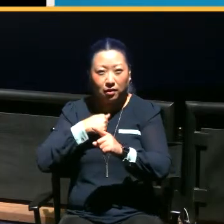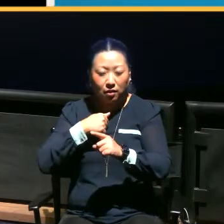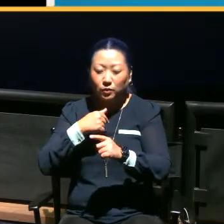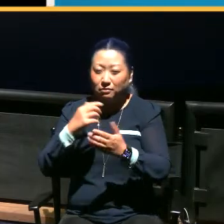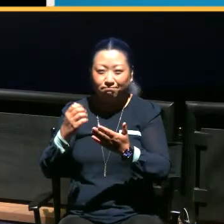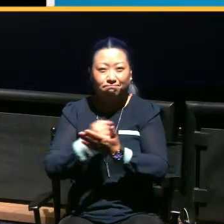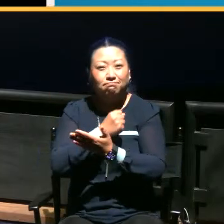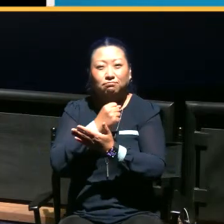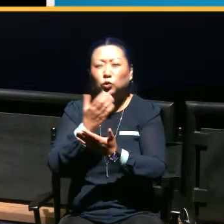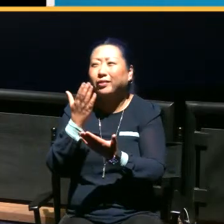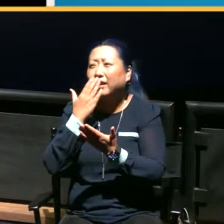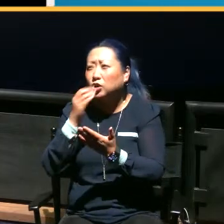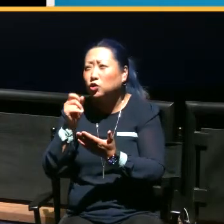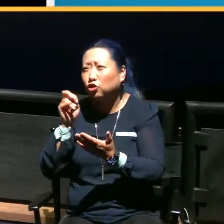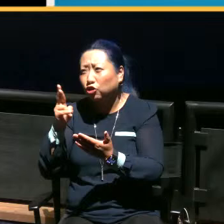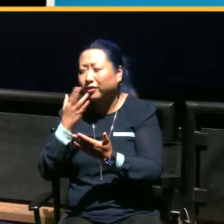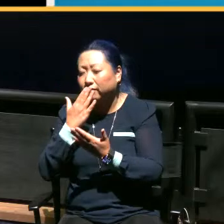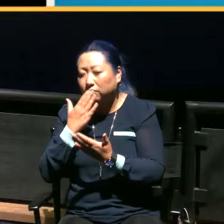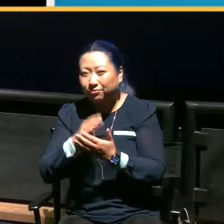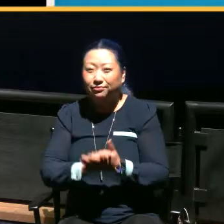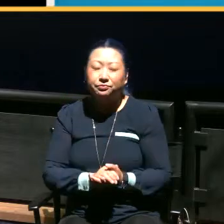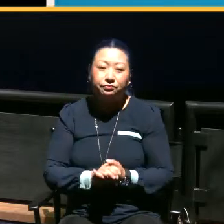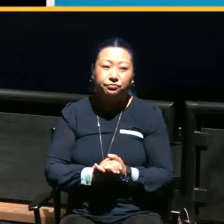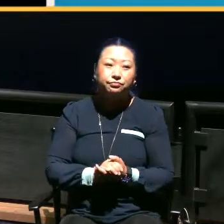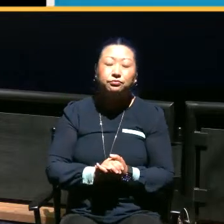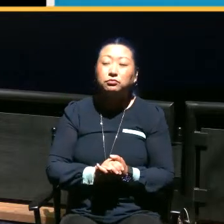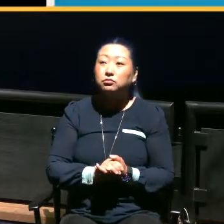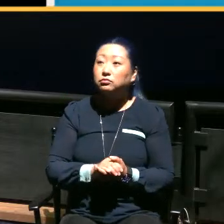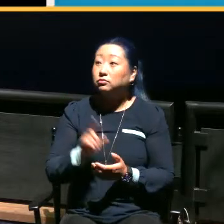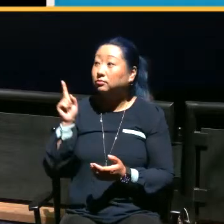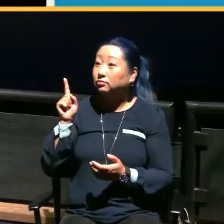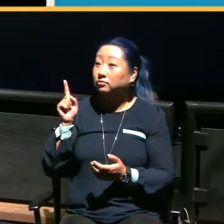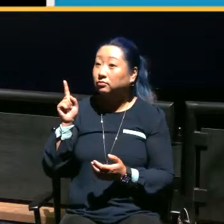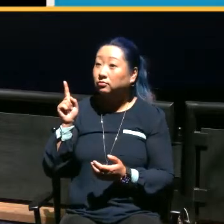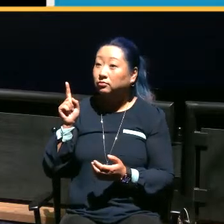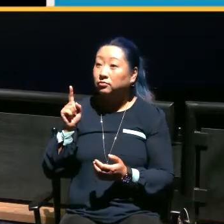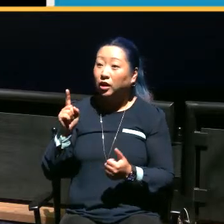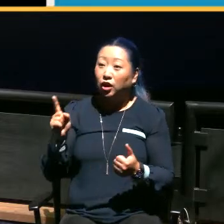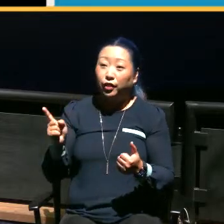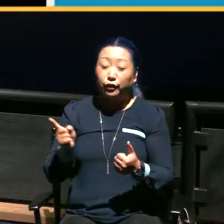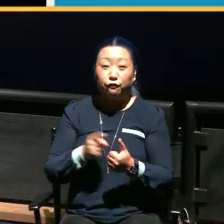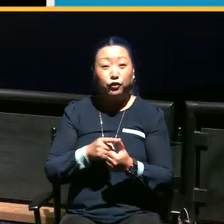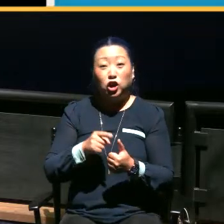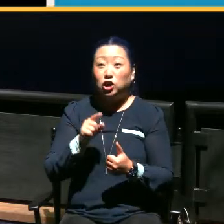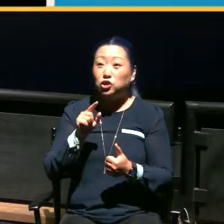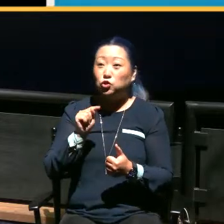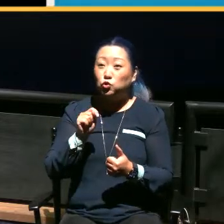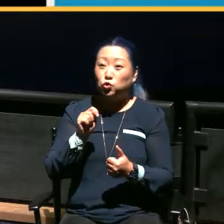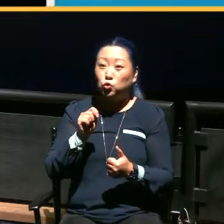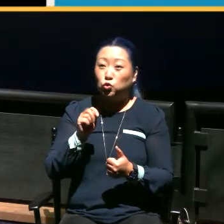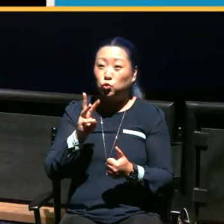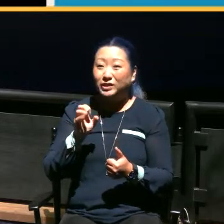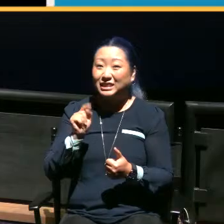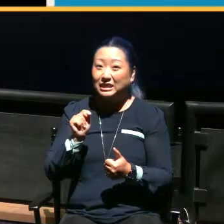but thank you for that. All right. This is me sending the first tweet from space.